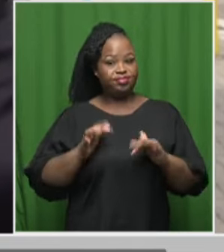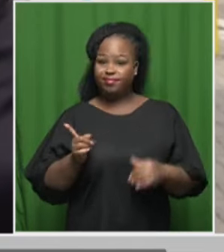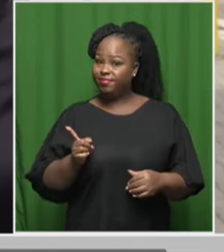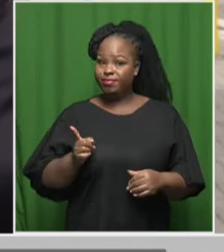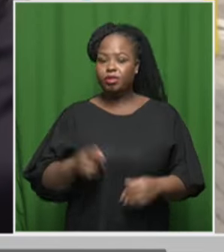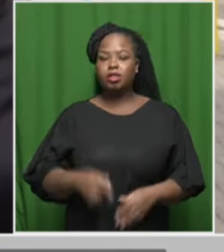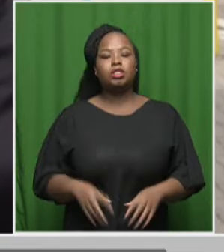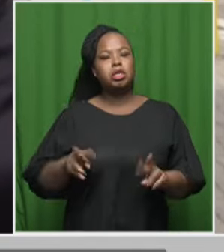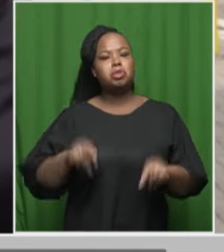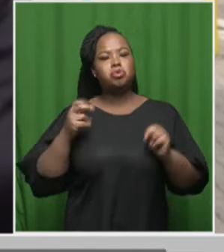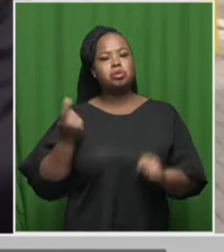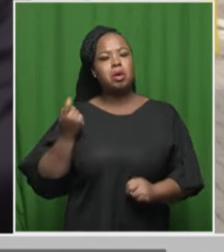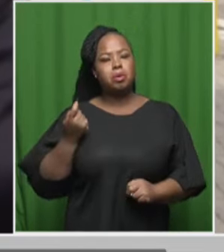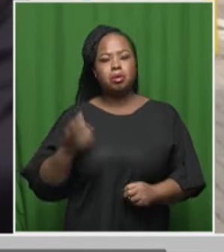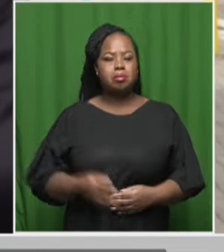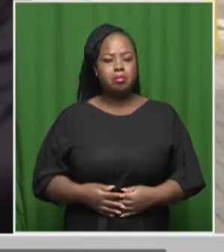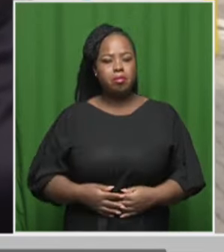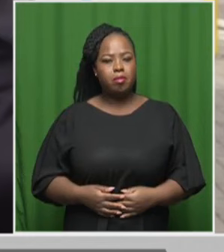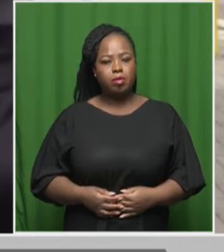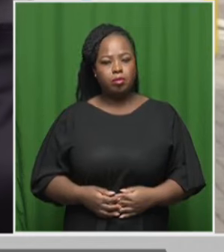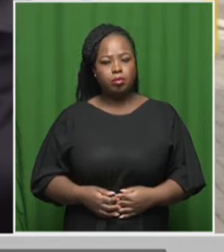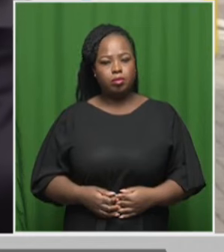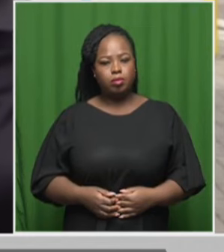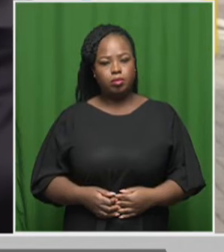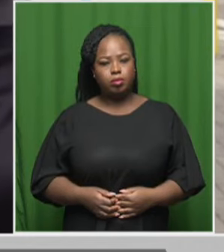course, what is the timeline for those proceedings?